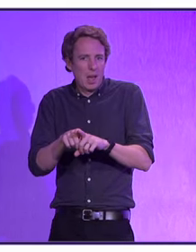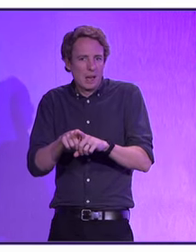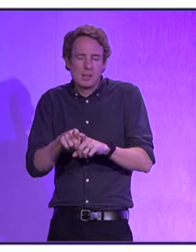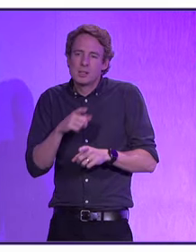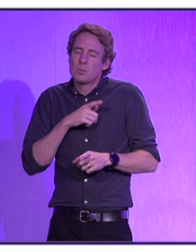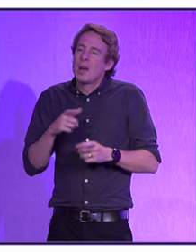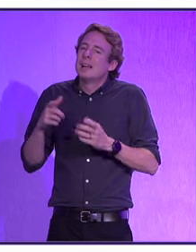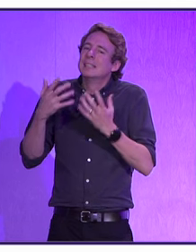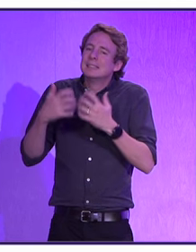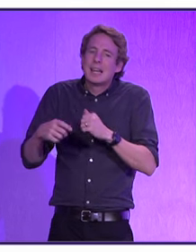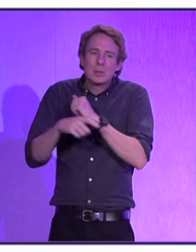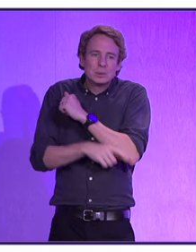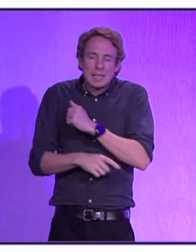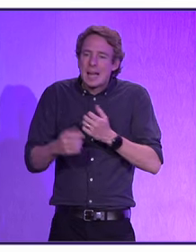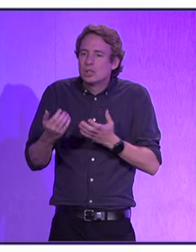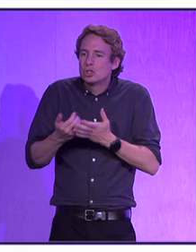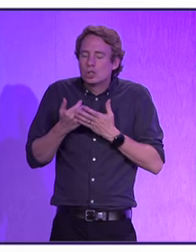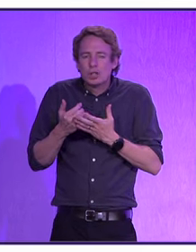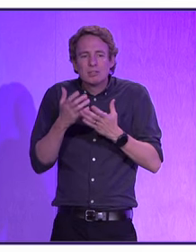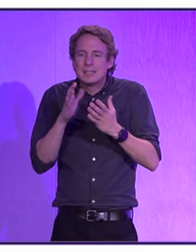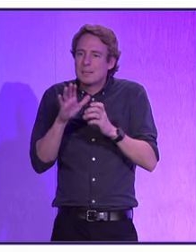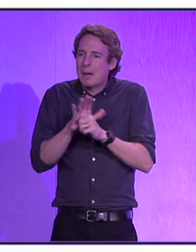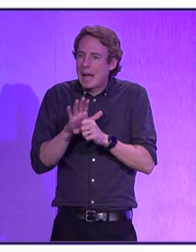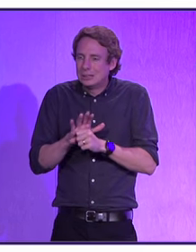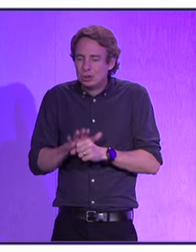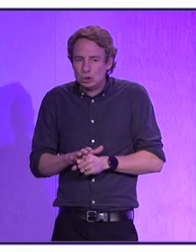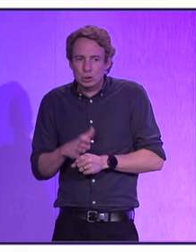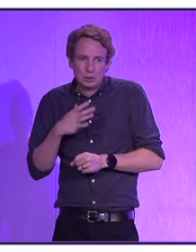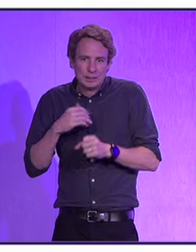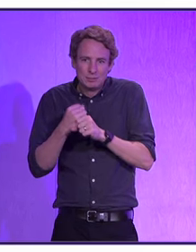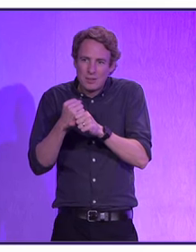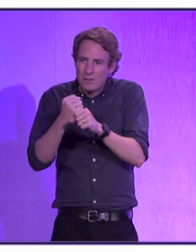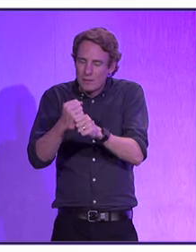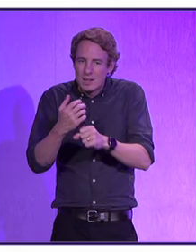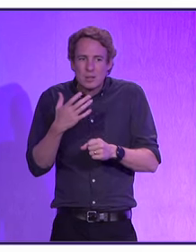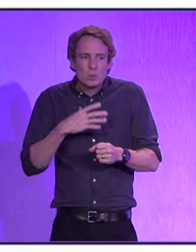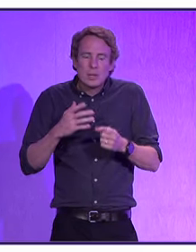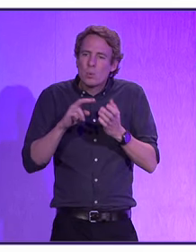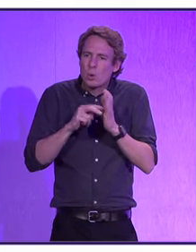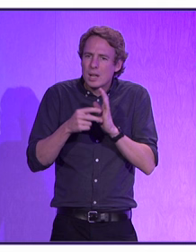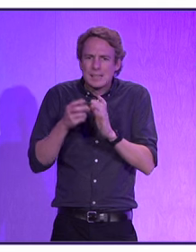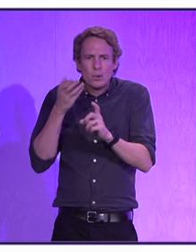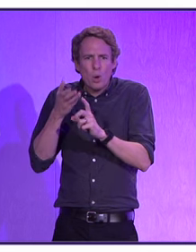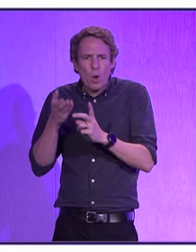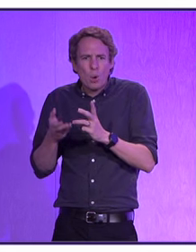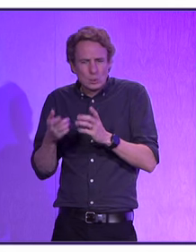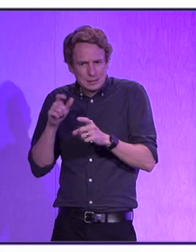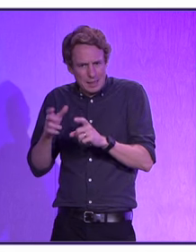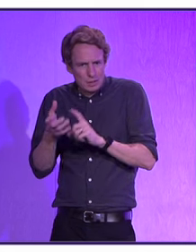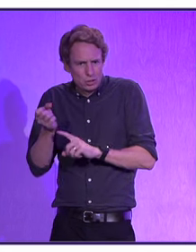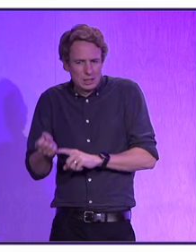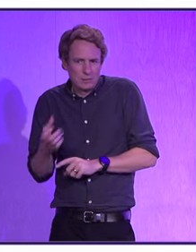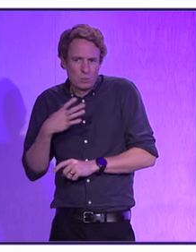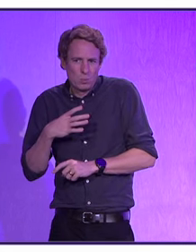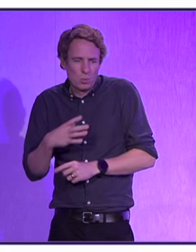to pay for technical debt, fix security patches. You want to still be able to deliver on your organization goals, right? So it is